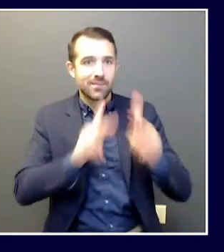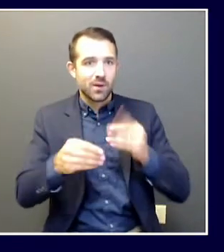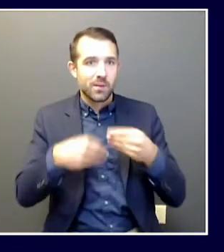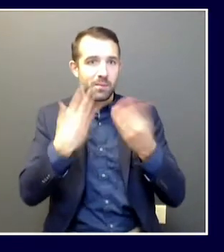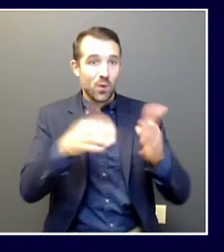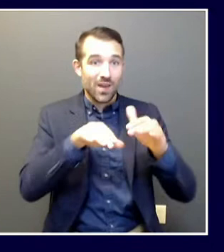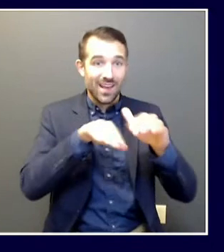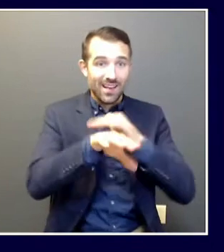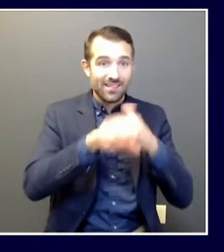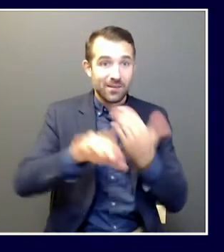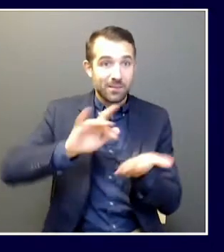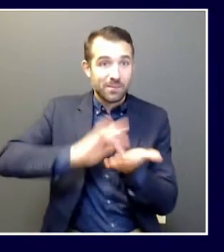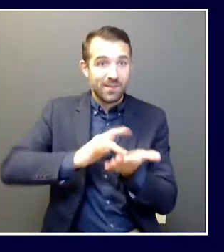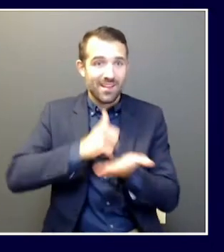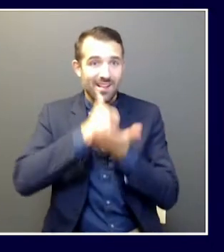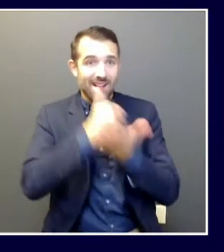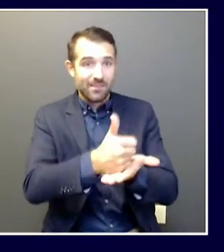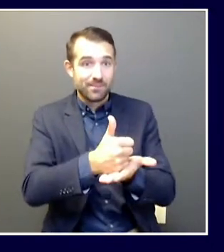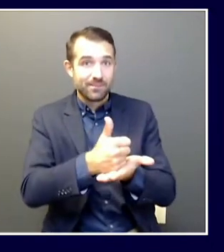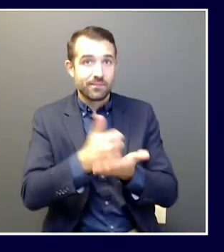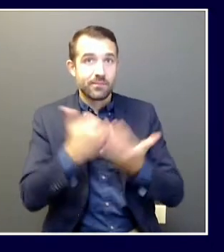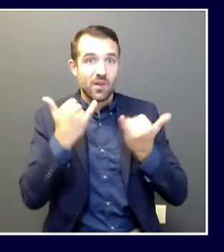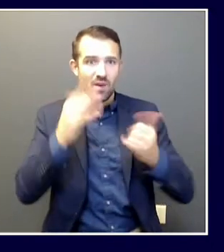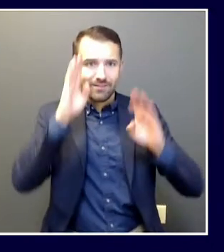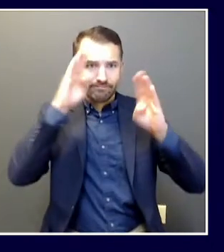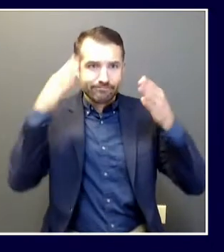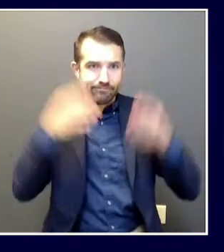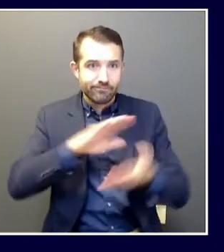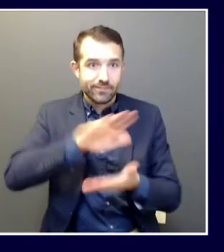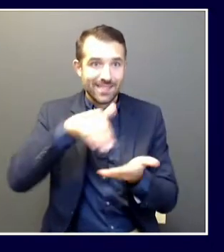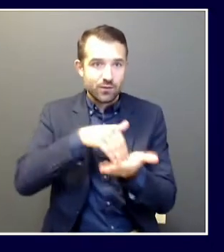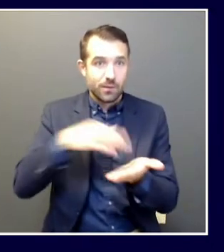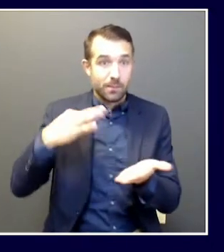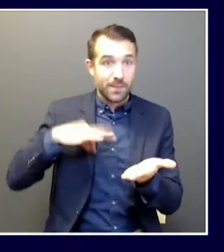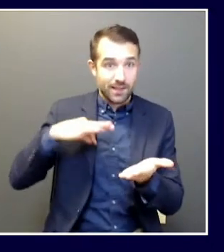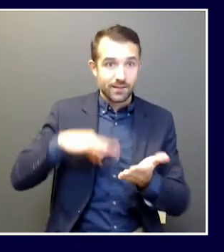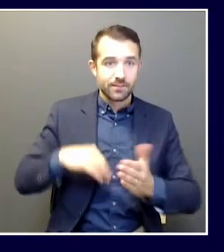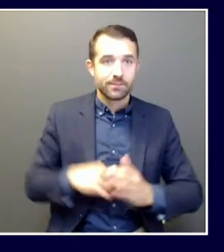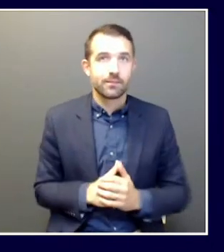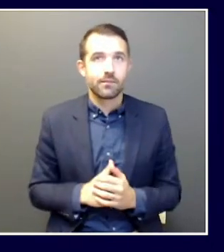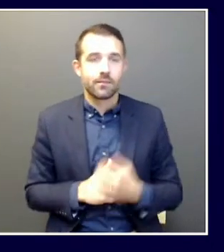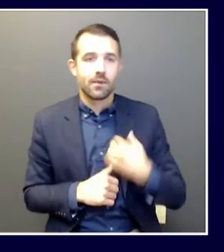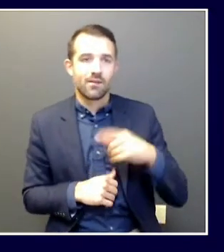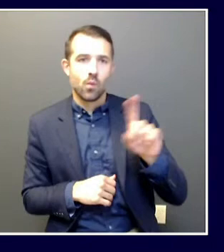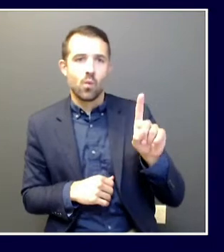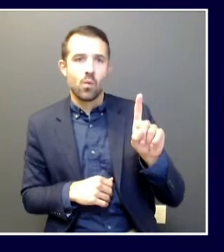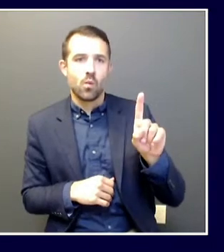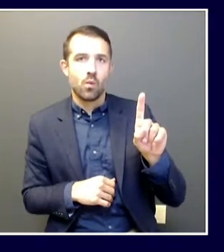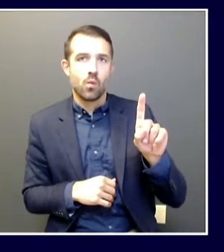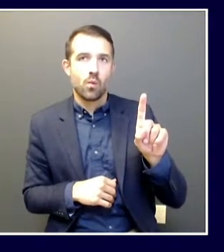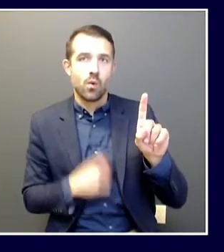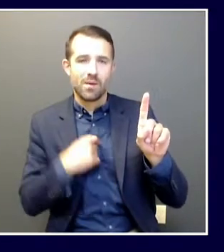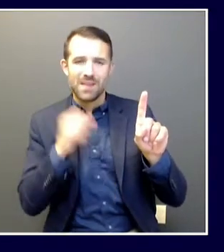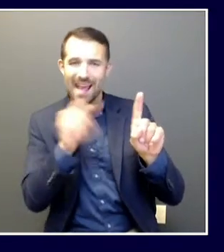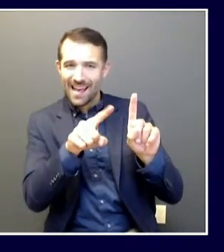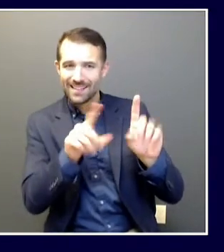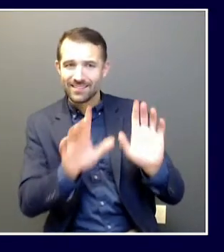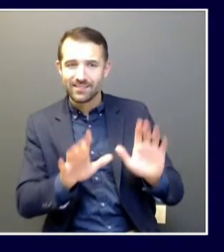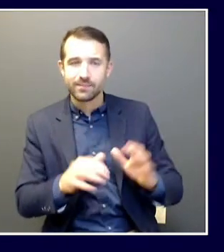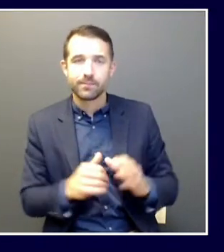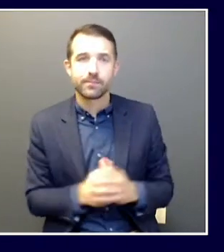Central Maine. If I could just quickly follow up, earlier on in the pandemic, we had talked about how, if you